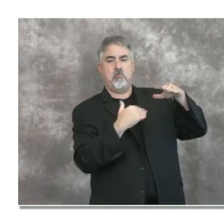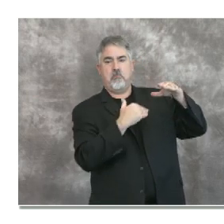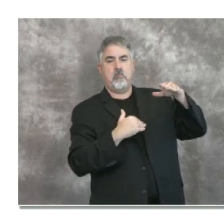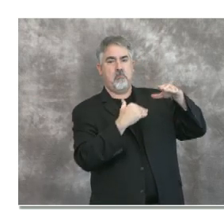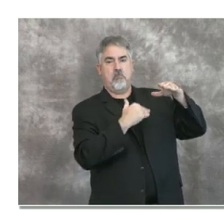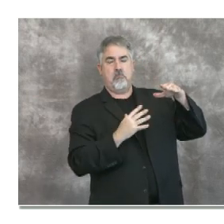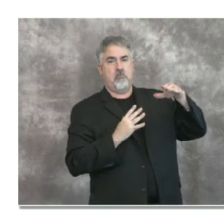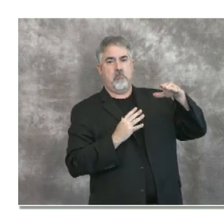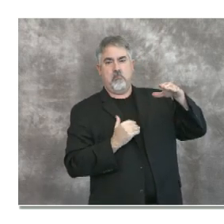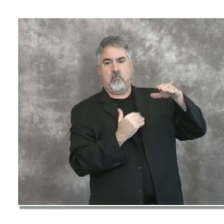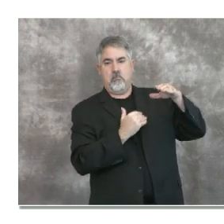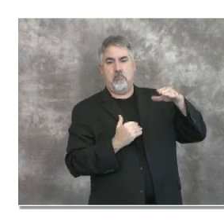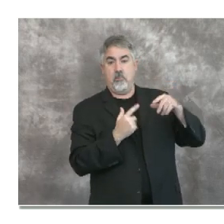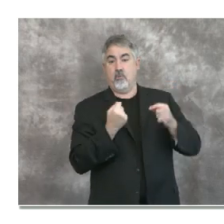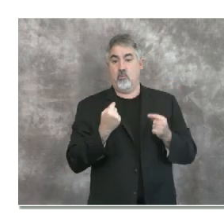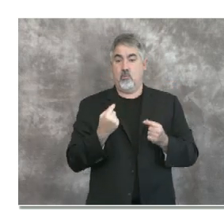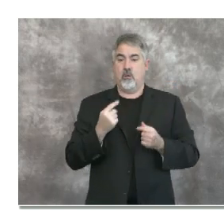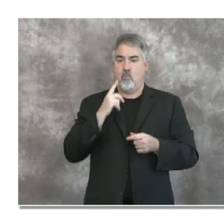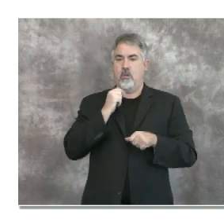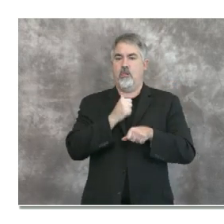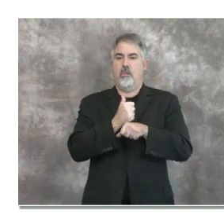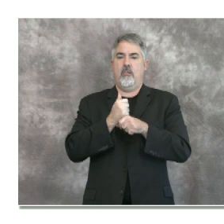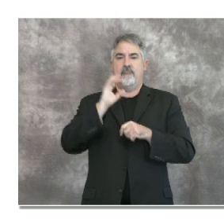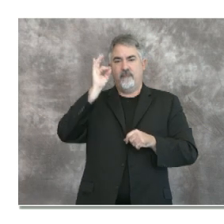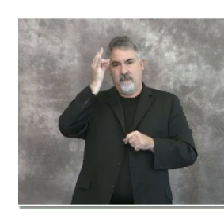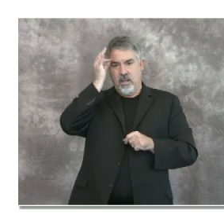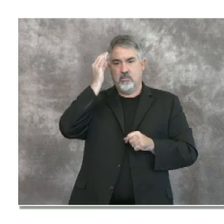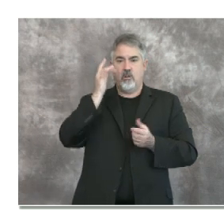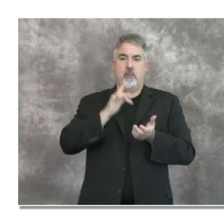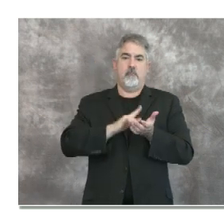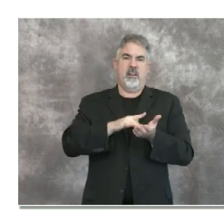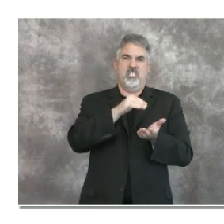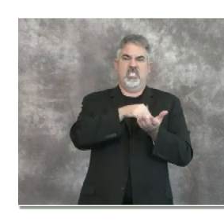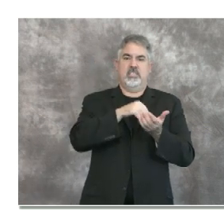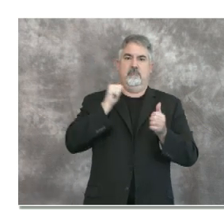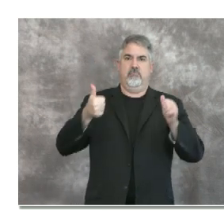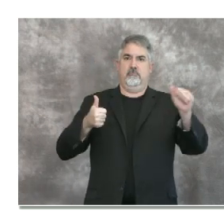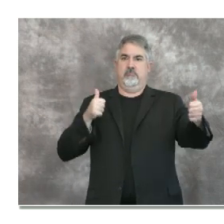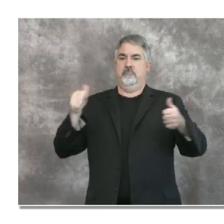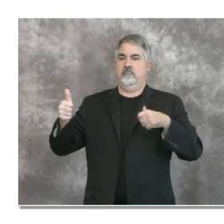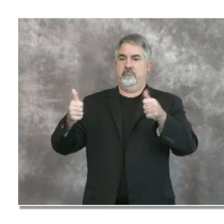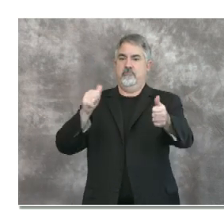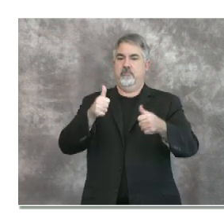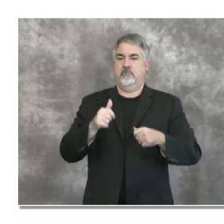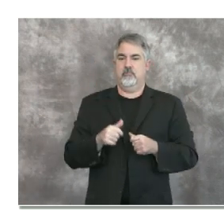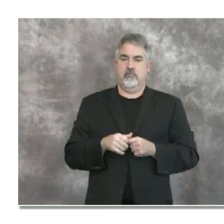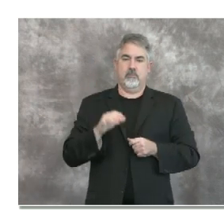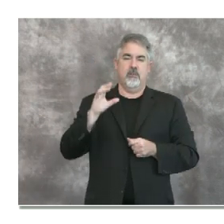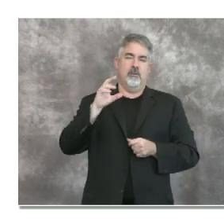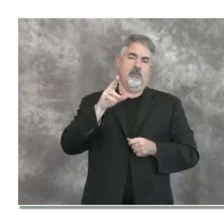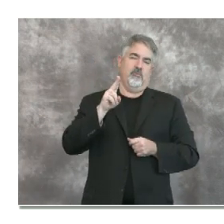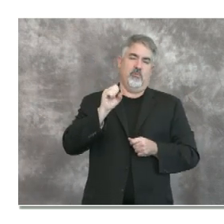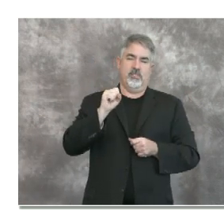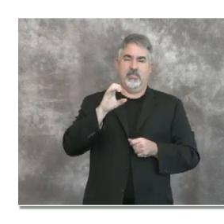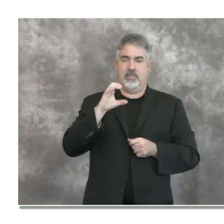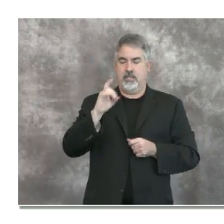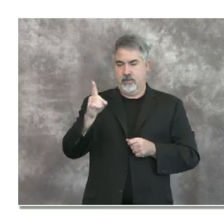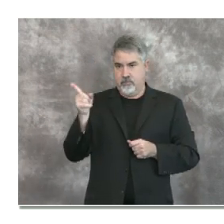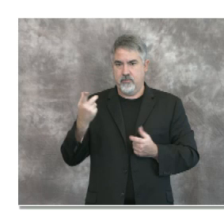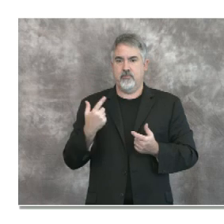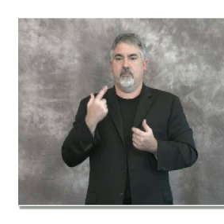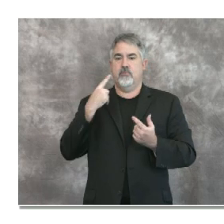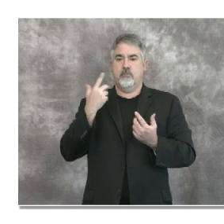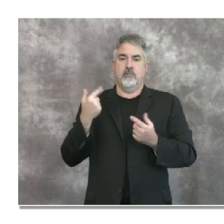our federal medical center. Surge capacity would be activating our alternative care center at UCSD. Surge capacity would be possibly things we would